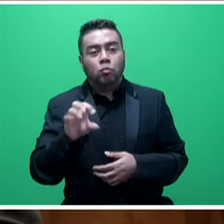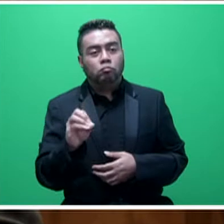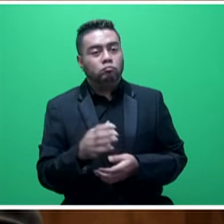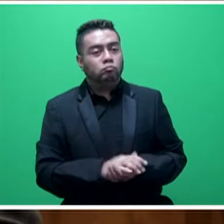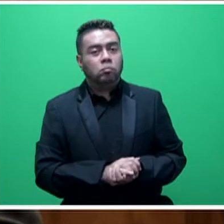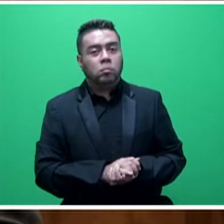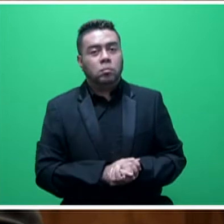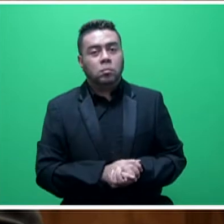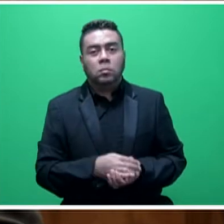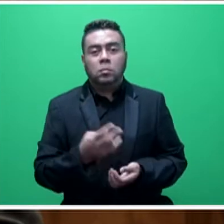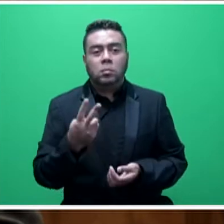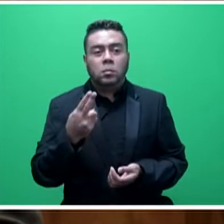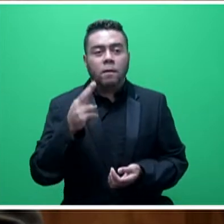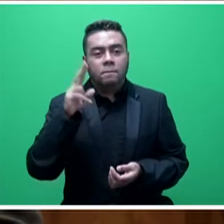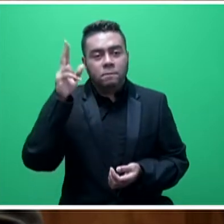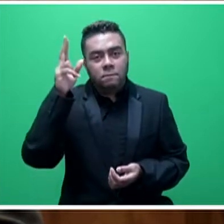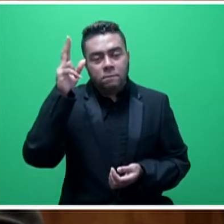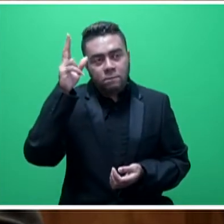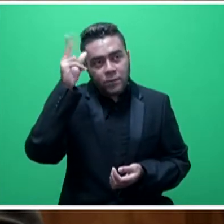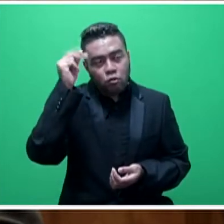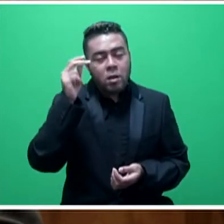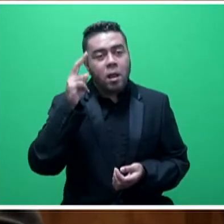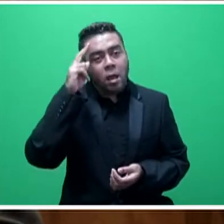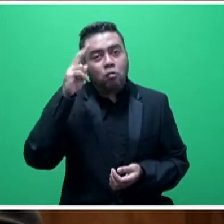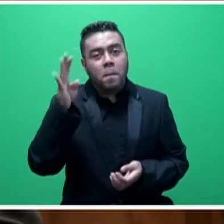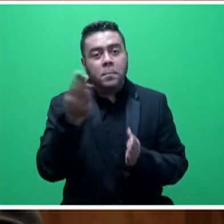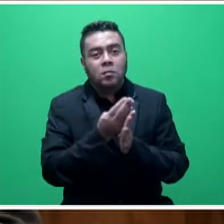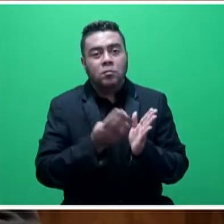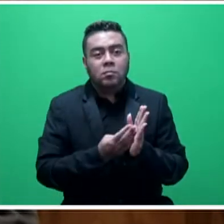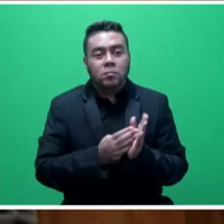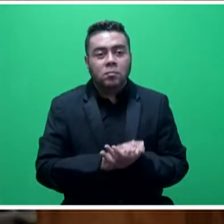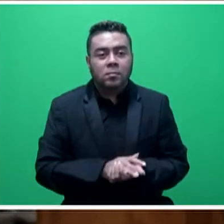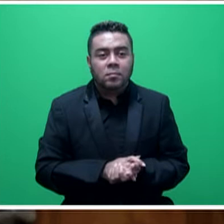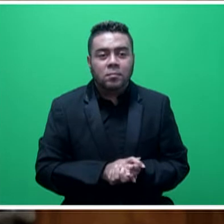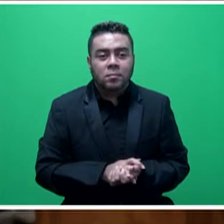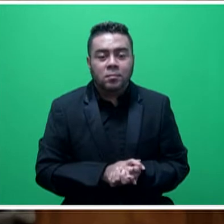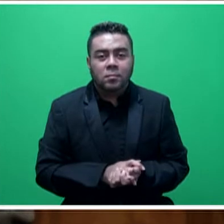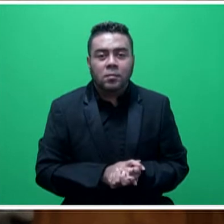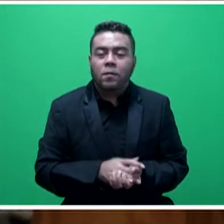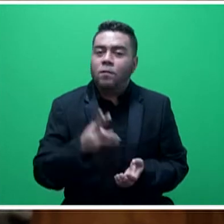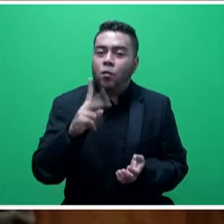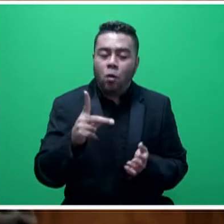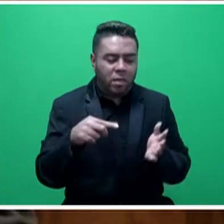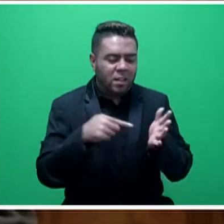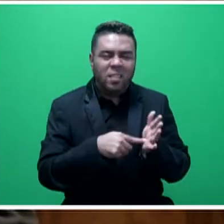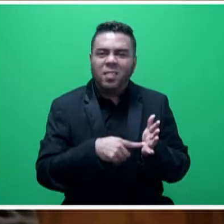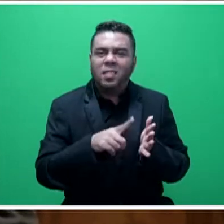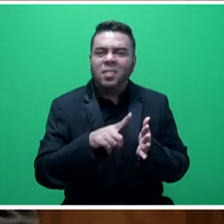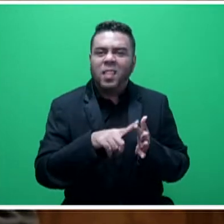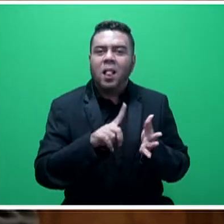2020-21 Fijian national budget, with a further $161.1 million for the TELS and the National Topper